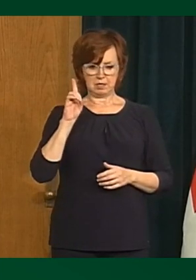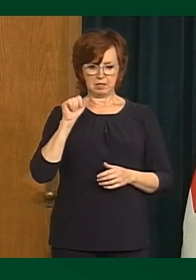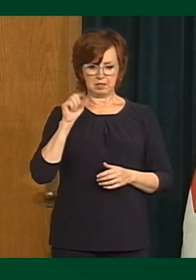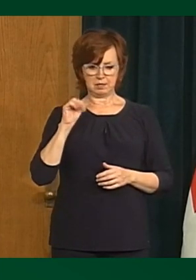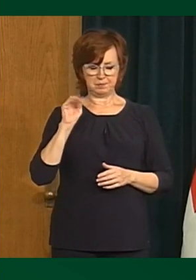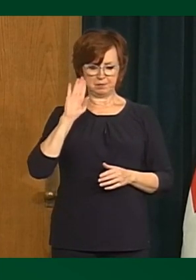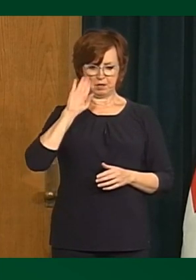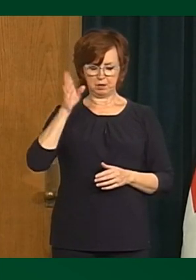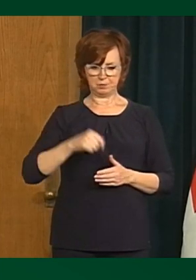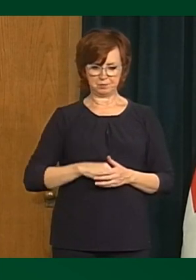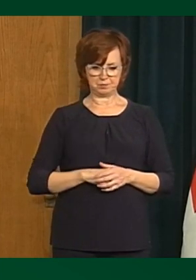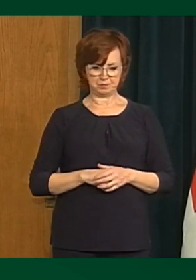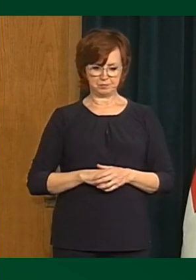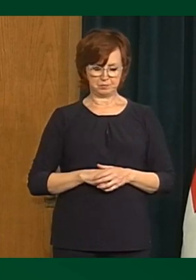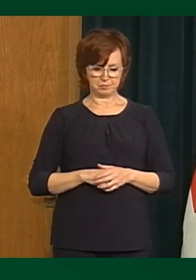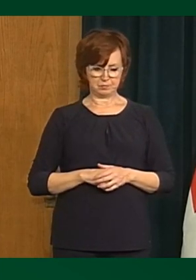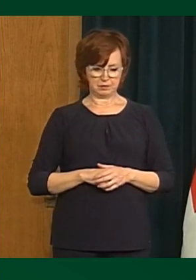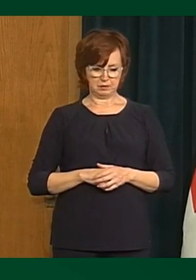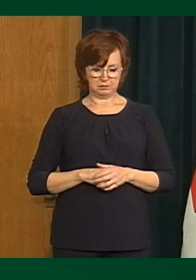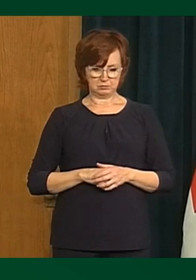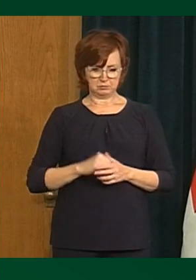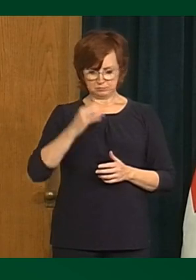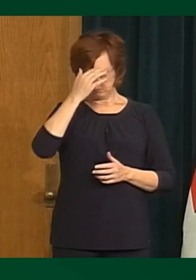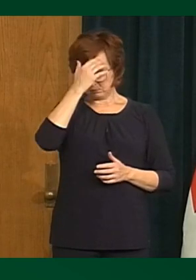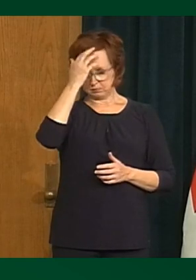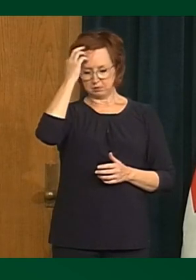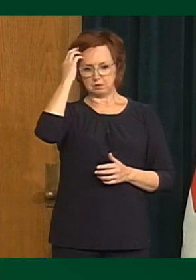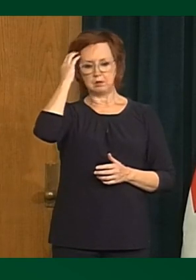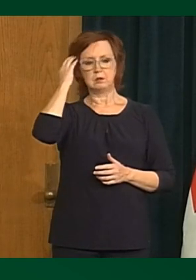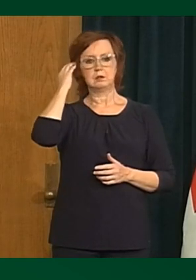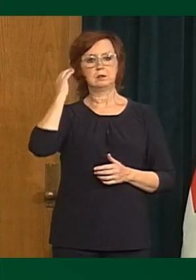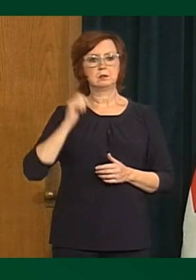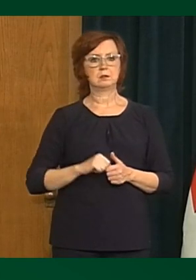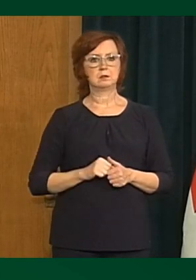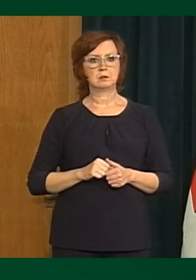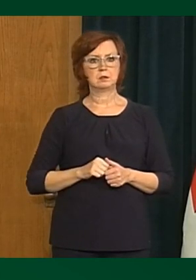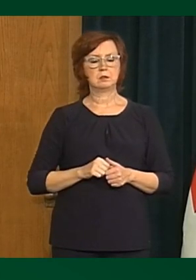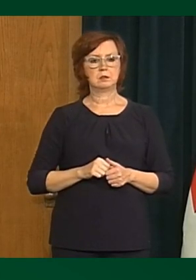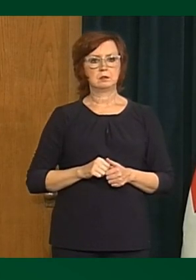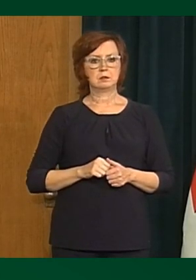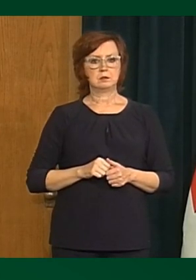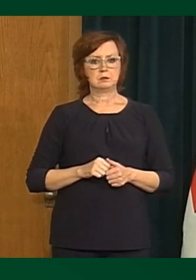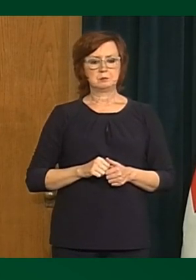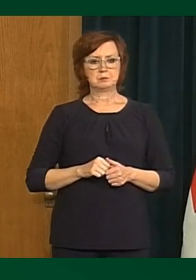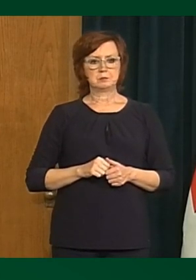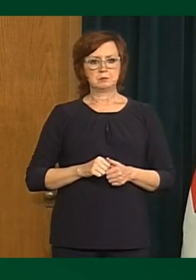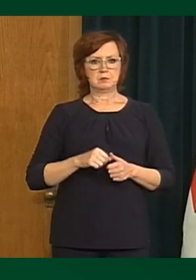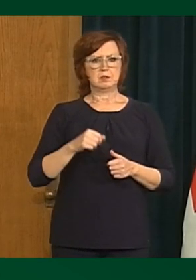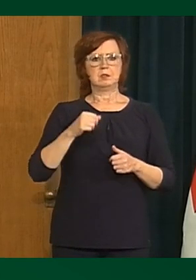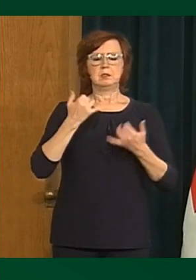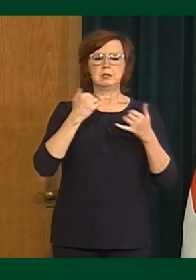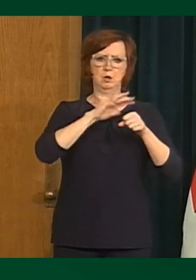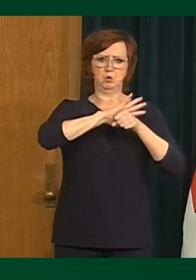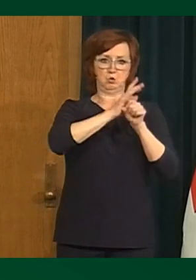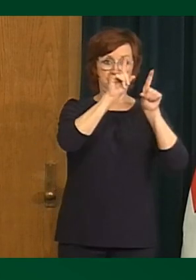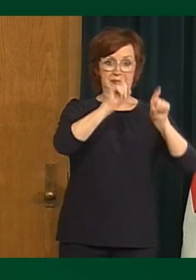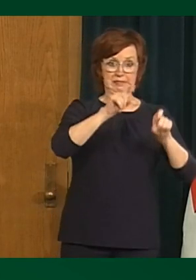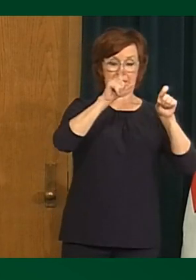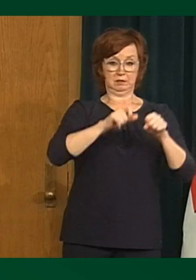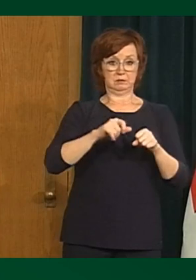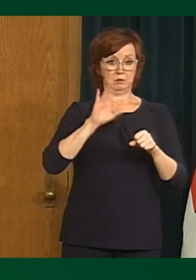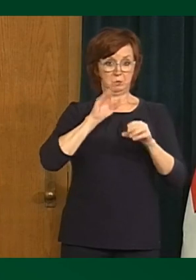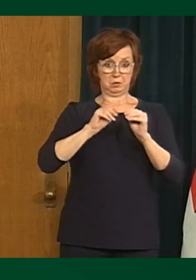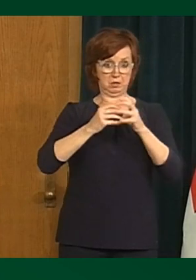Hi, you announced the expanded testing will come fairly soon. I'm wondering when it will roll out, how it will be